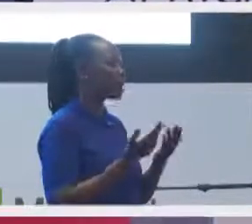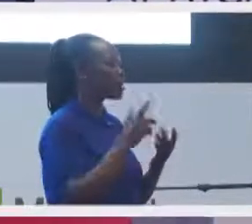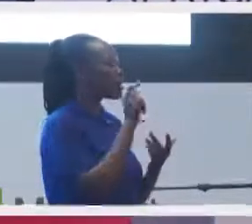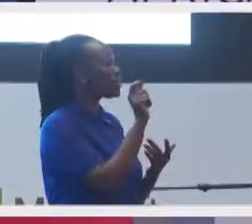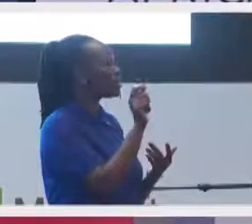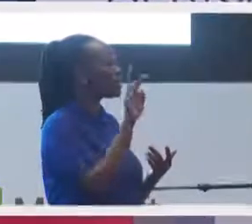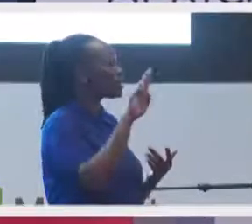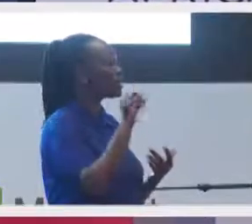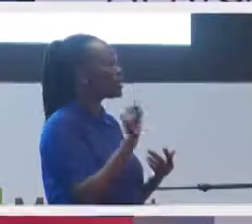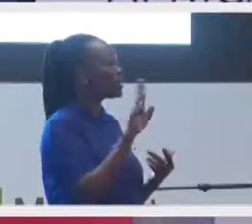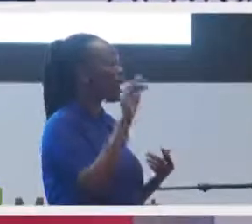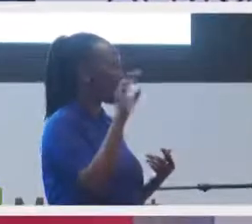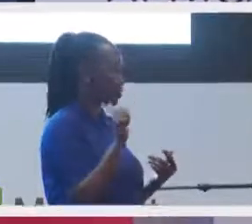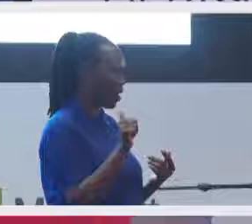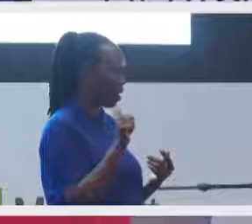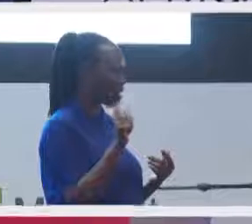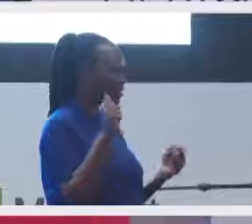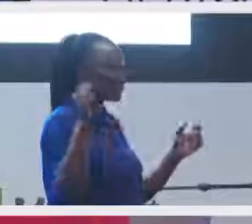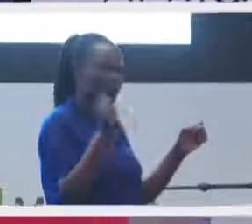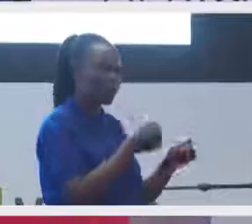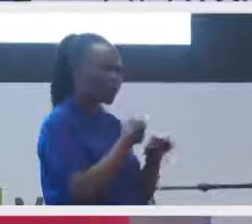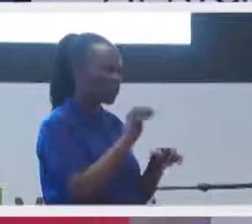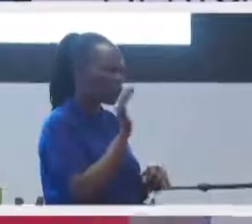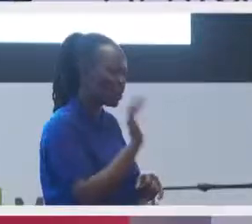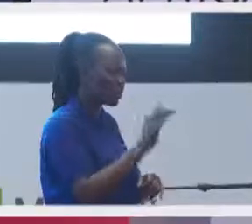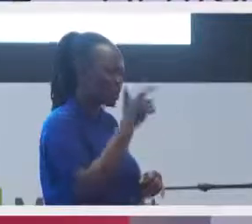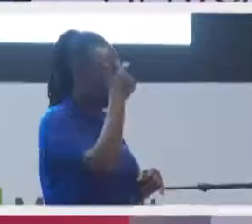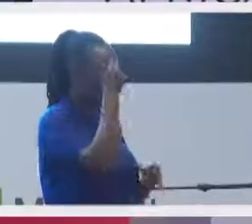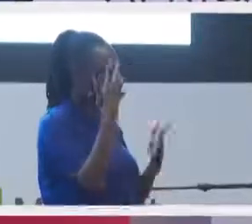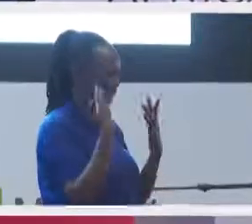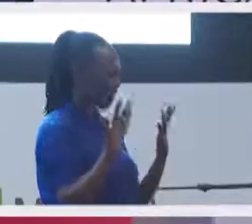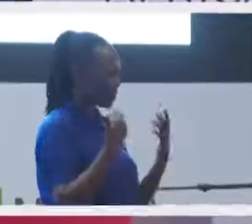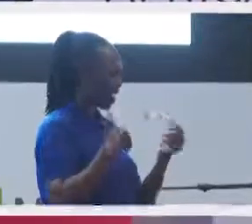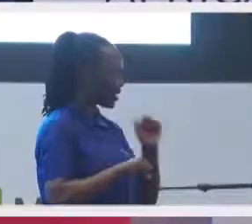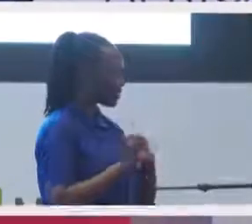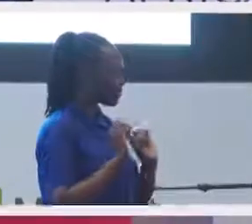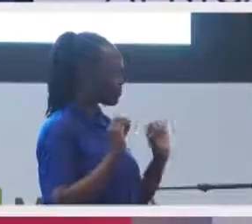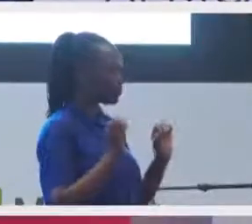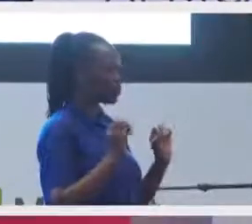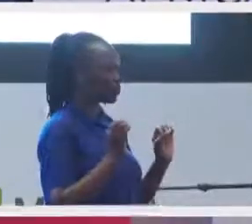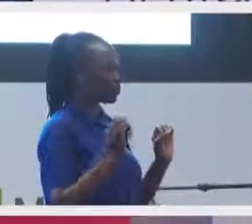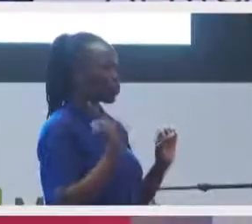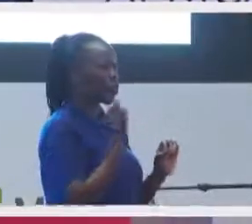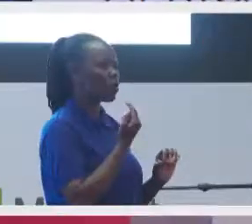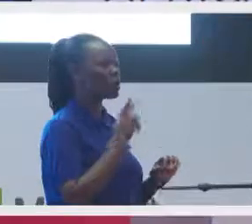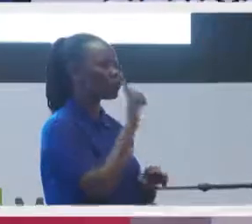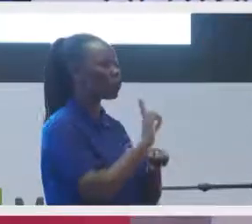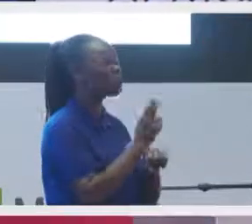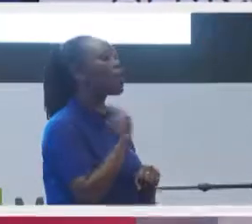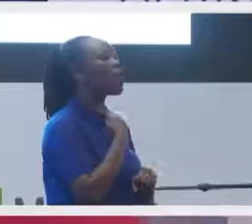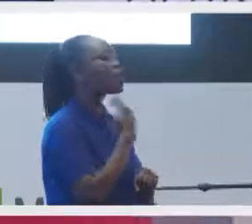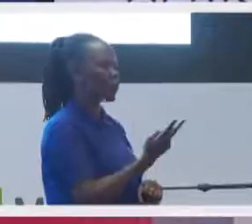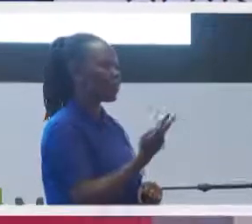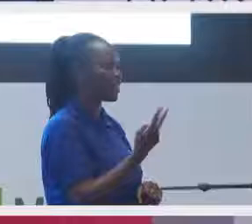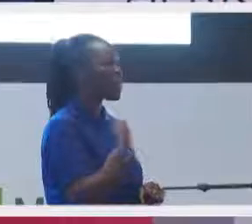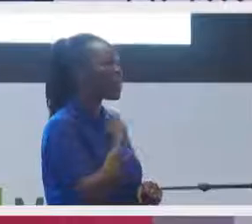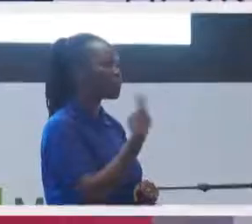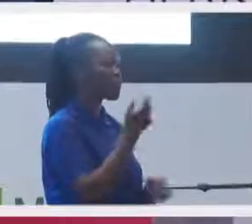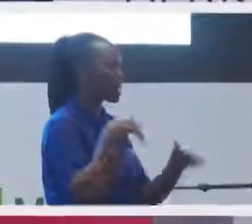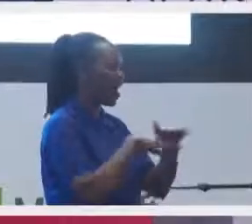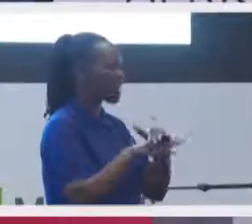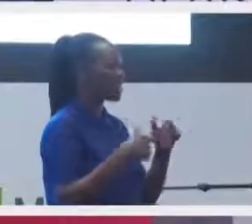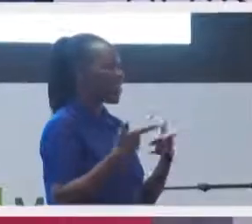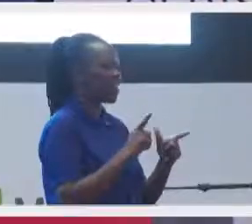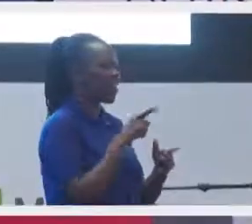so it's impossible to click on those small targets on the screen. And voice access allows you to do that.